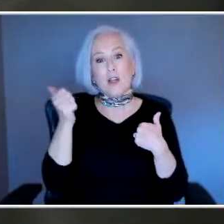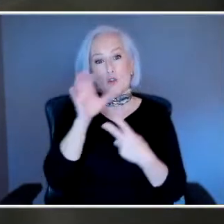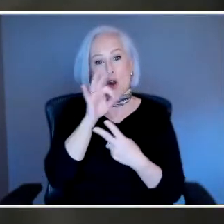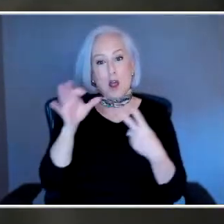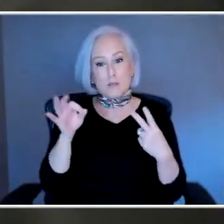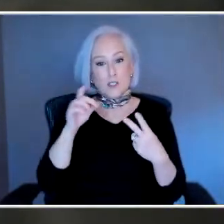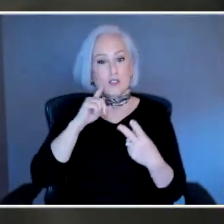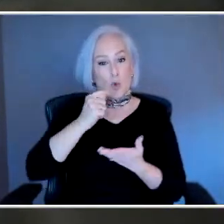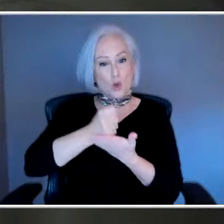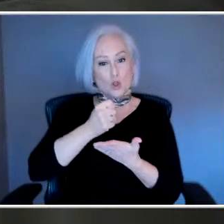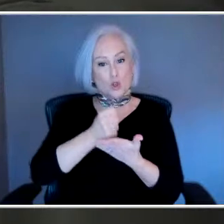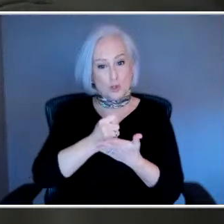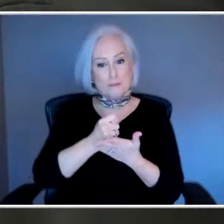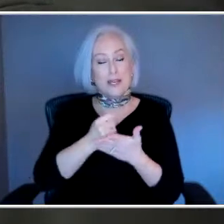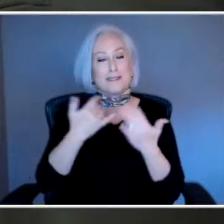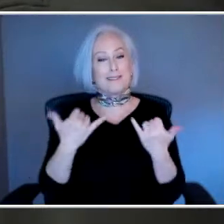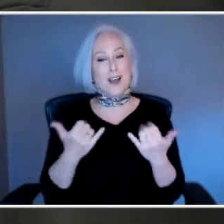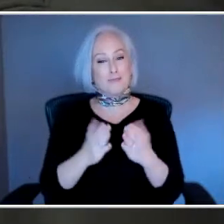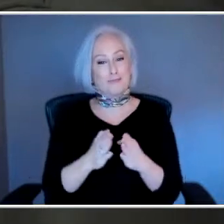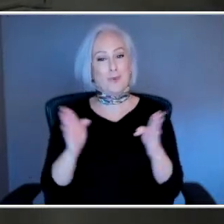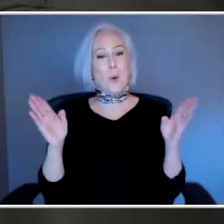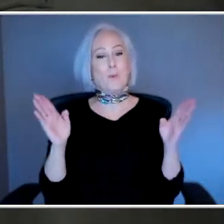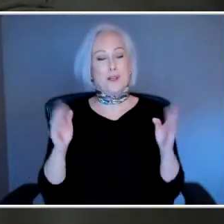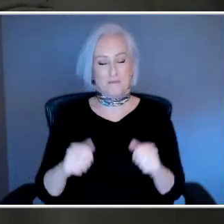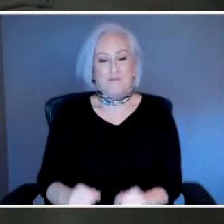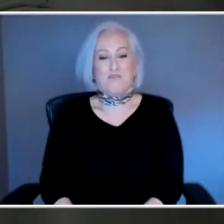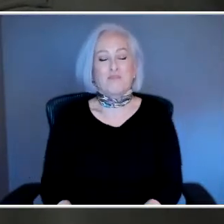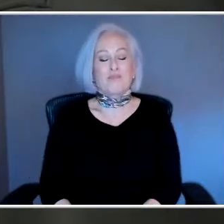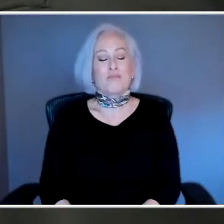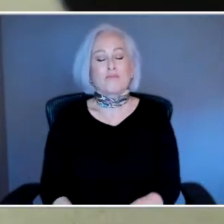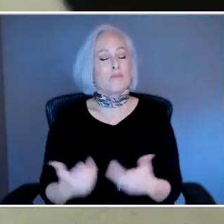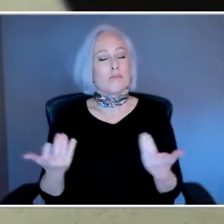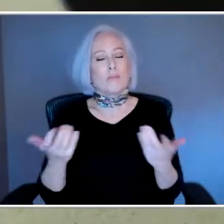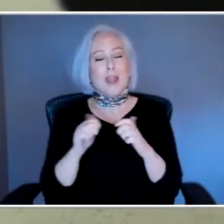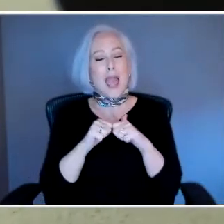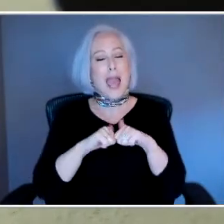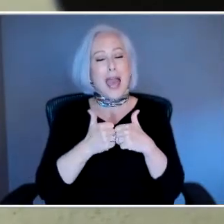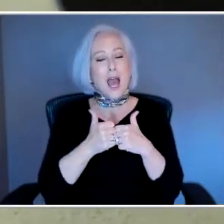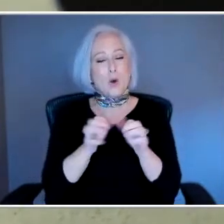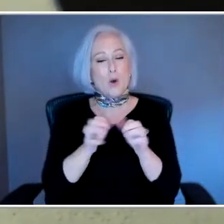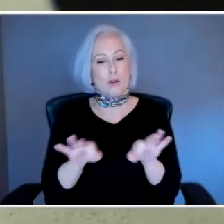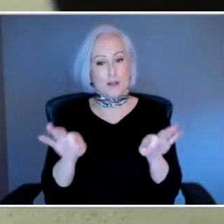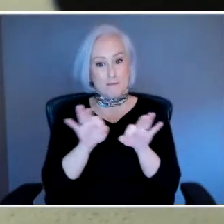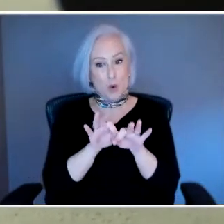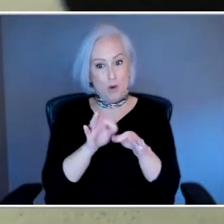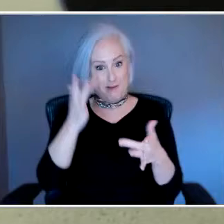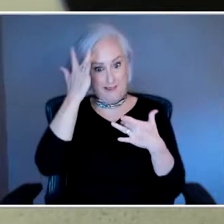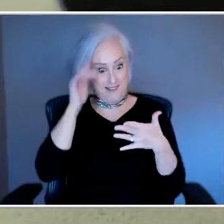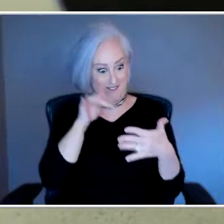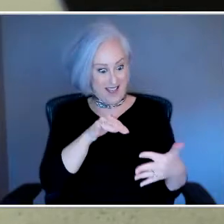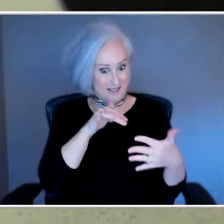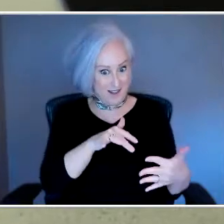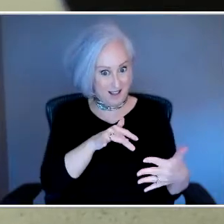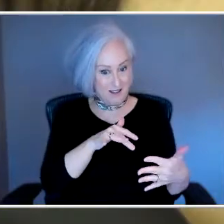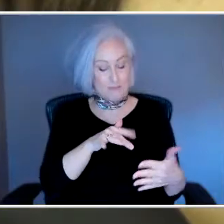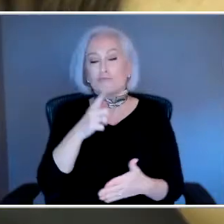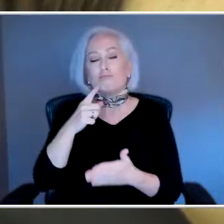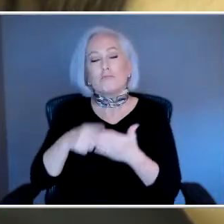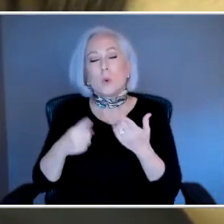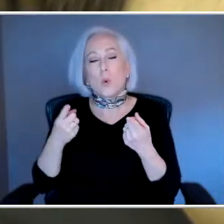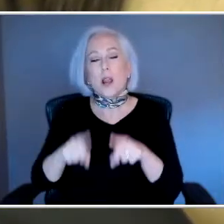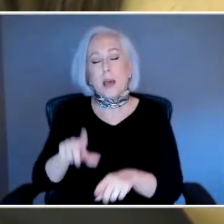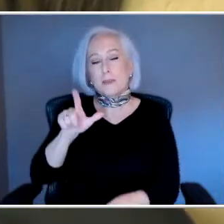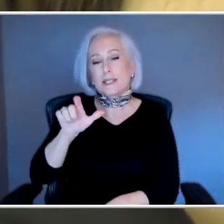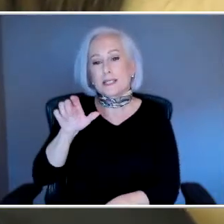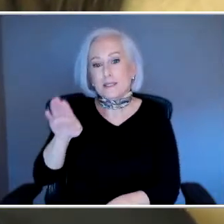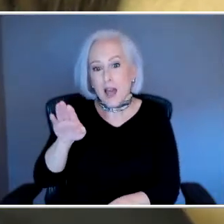the importance of pathology. What happens in a lab has huge implications for breast cancer patients. How a fresh set of eyes